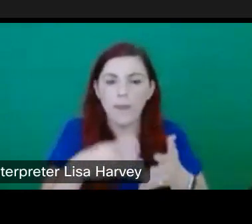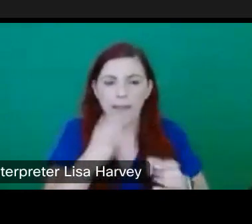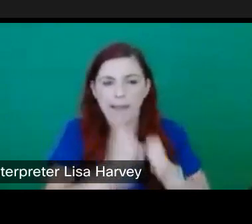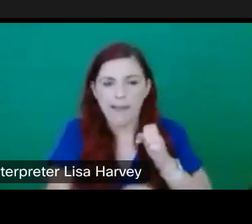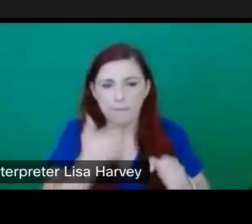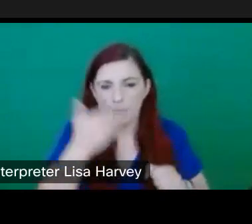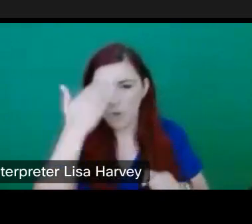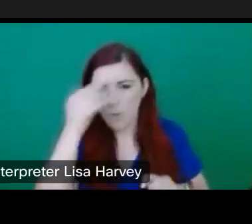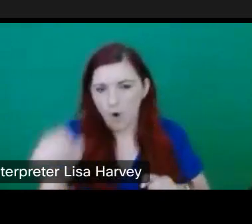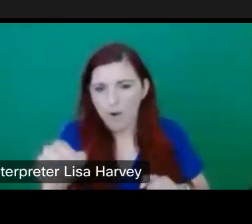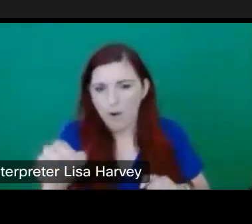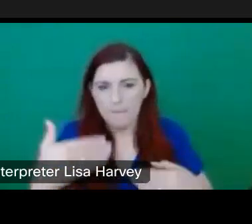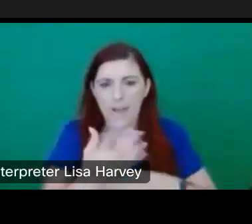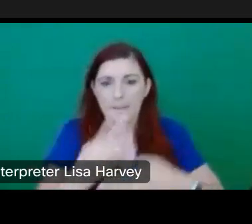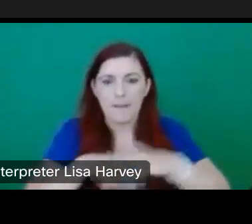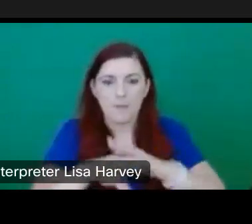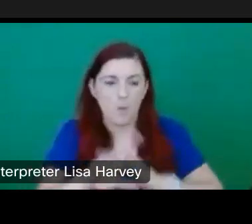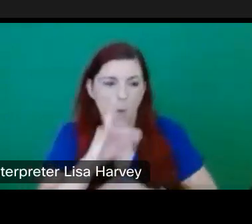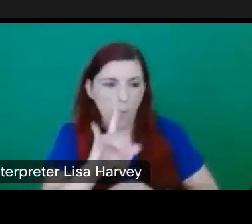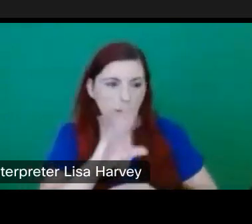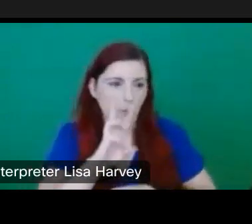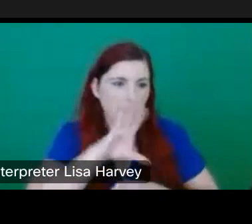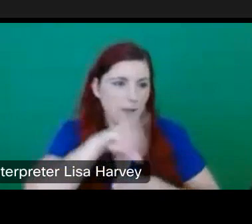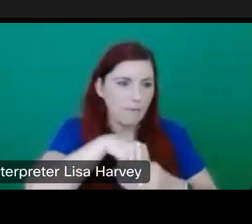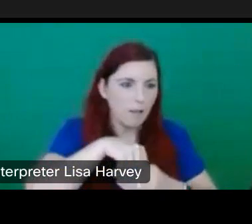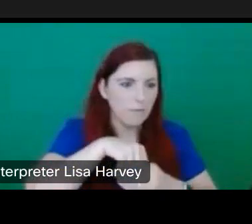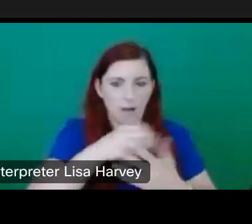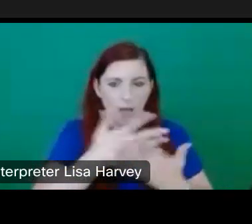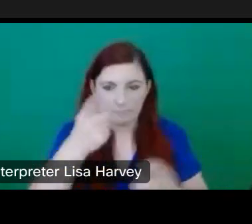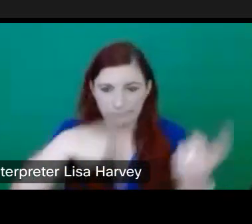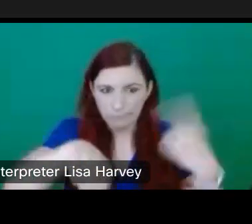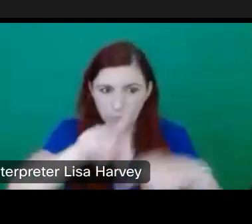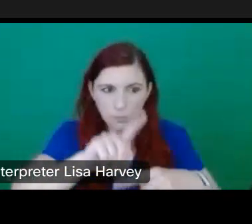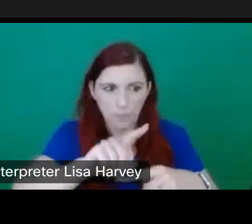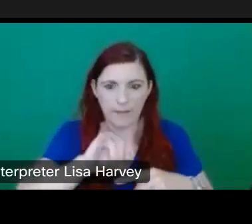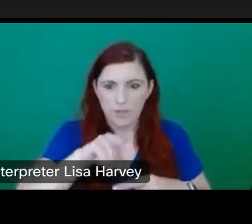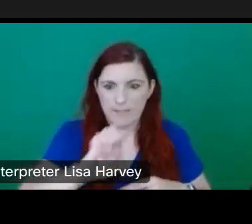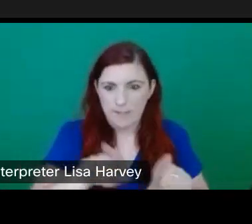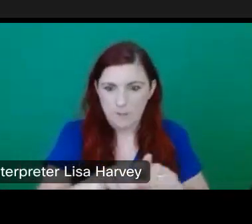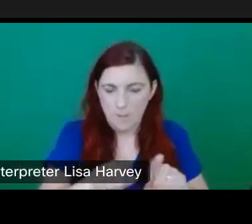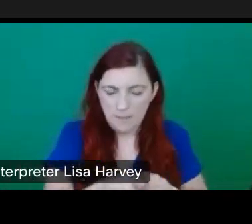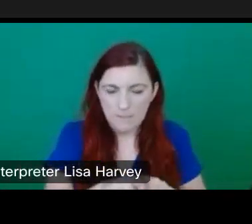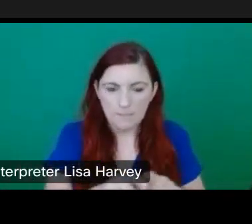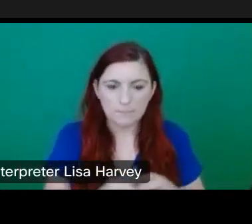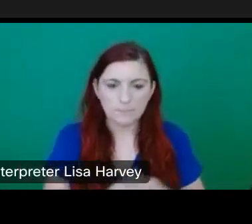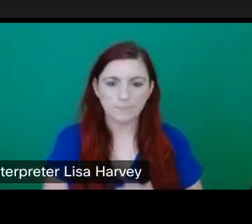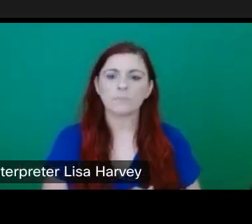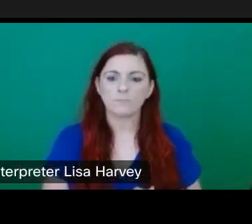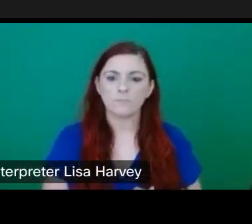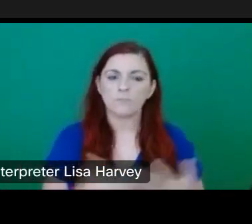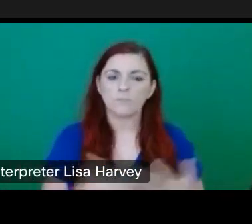by the Minister, hopefully involving a lot of yourselves from the HSE too. What we're going to